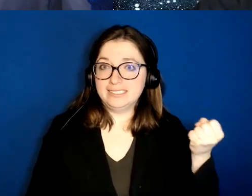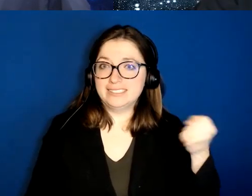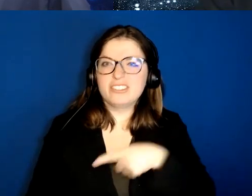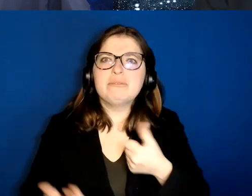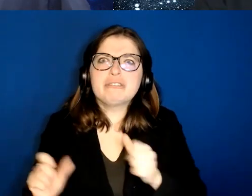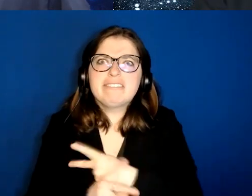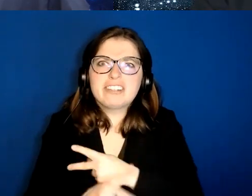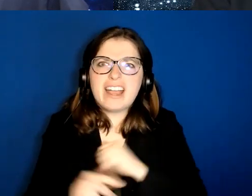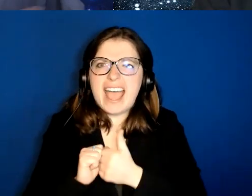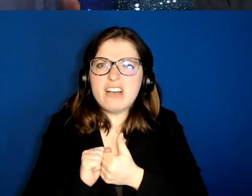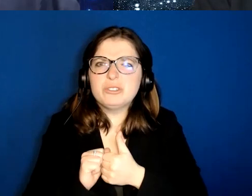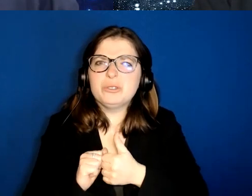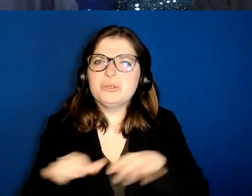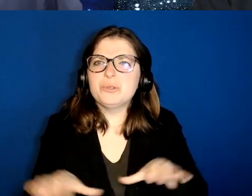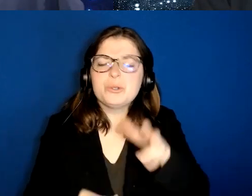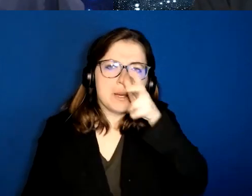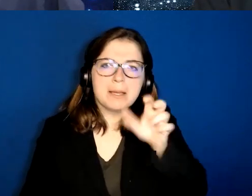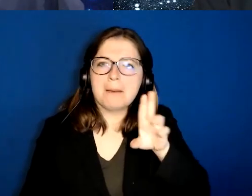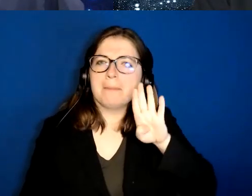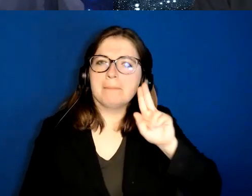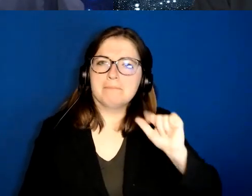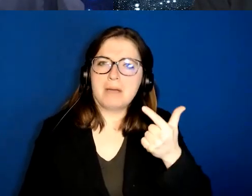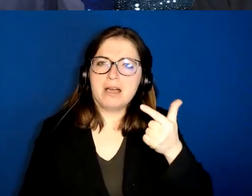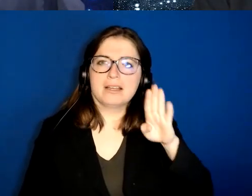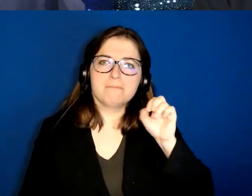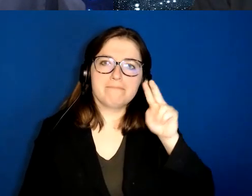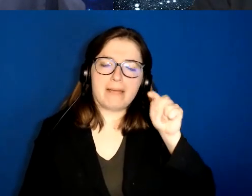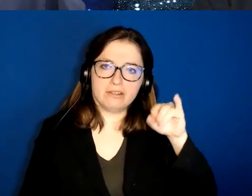bounties from home. Robert Dick, he's a really sharp kid.